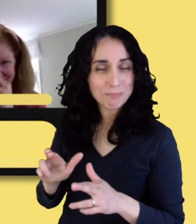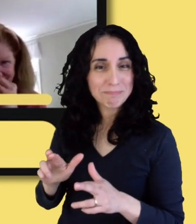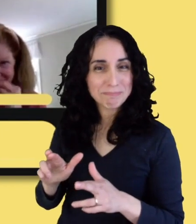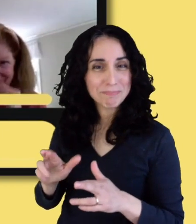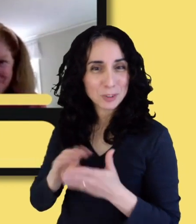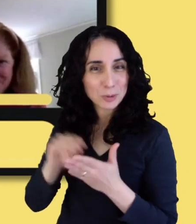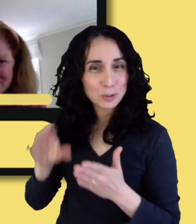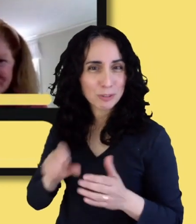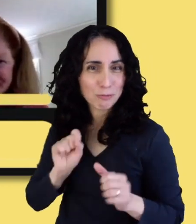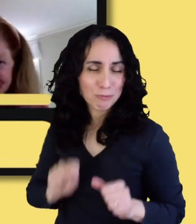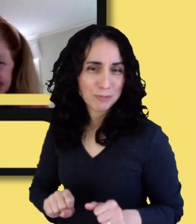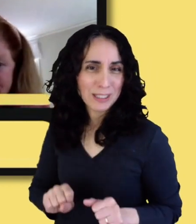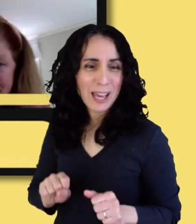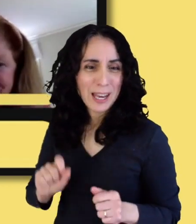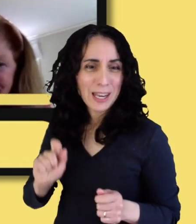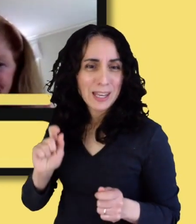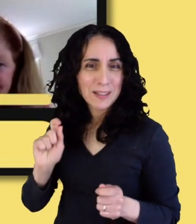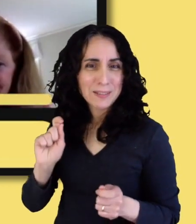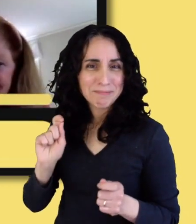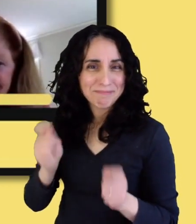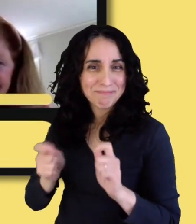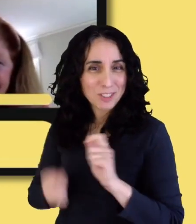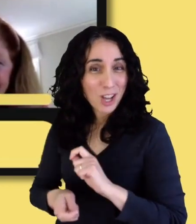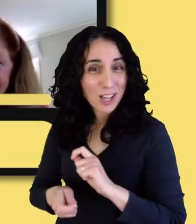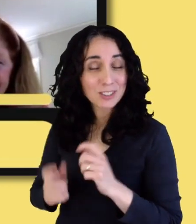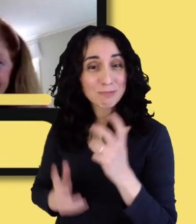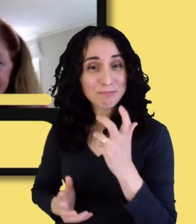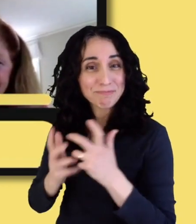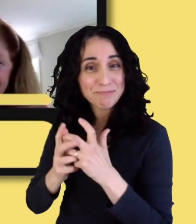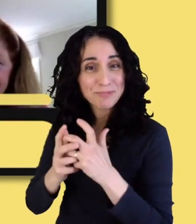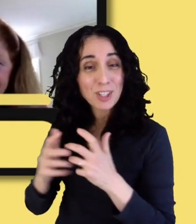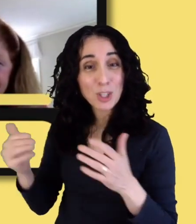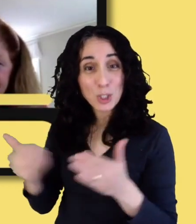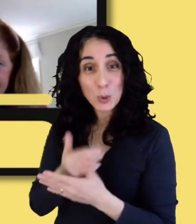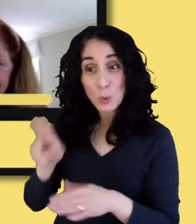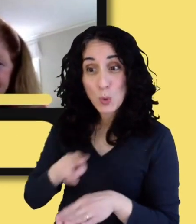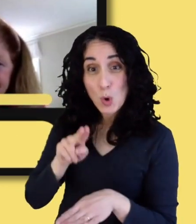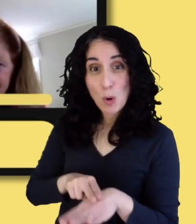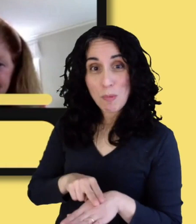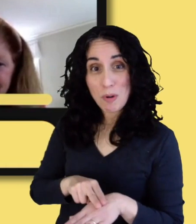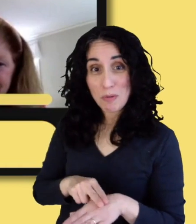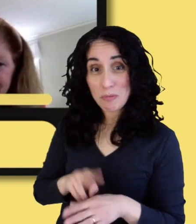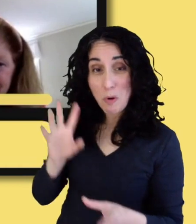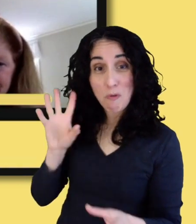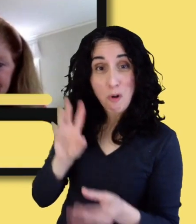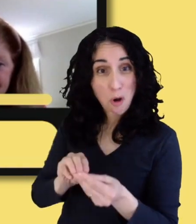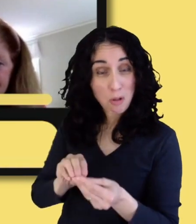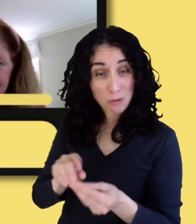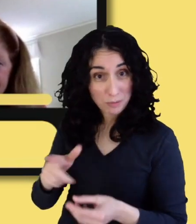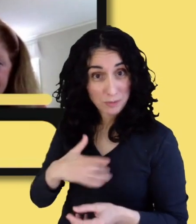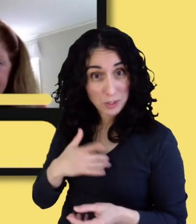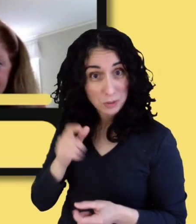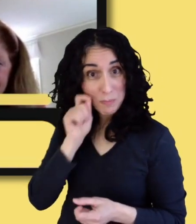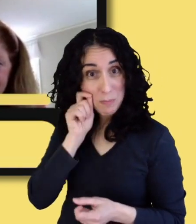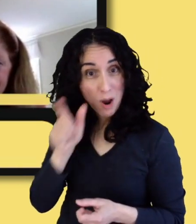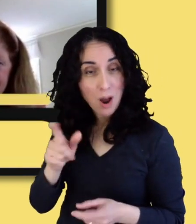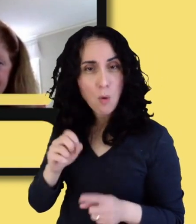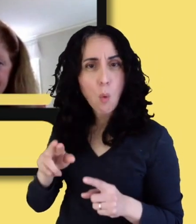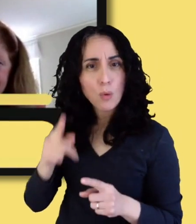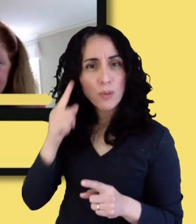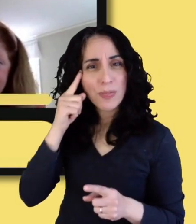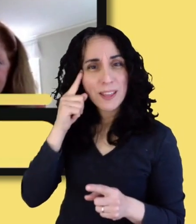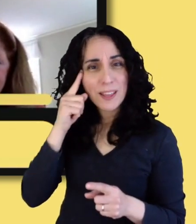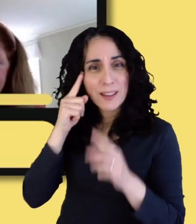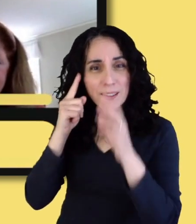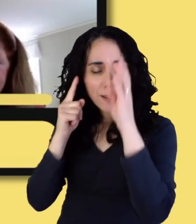much able to accommodate to the new normal overall. Were you surprised by this, or do you have to credit this